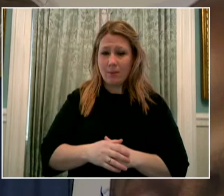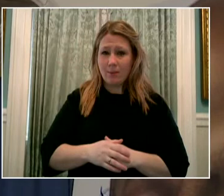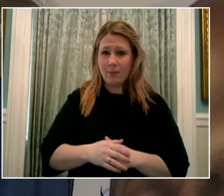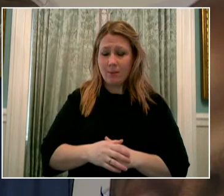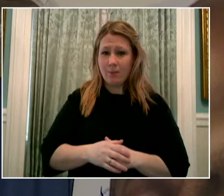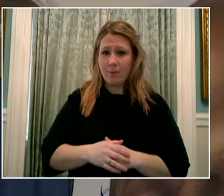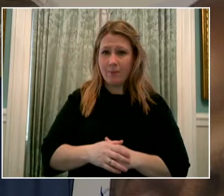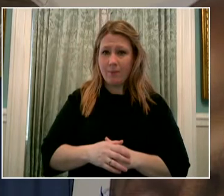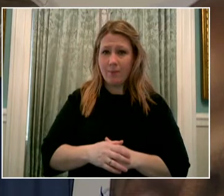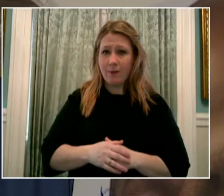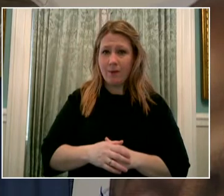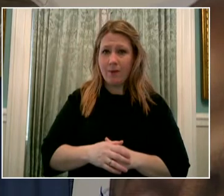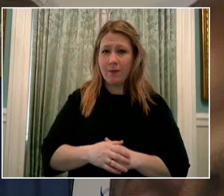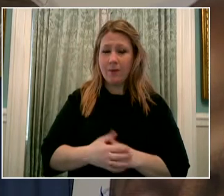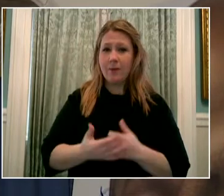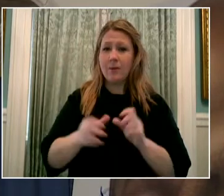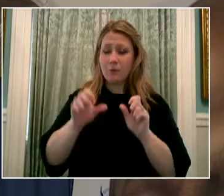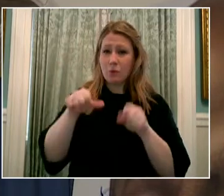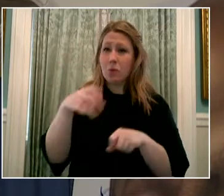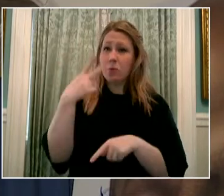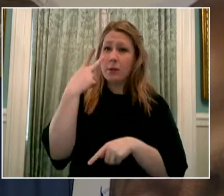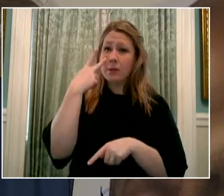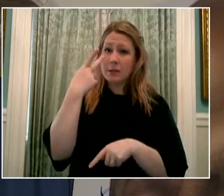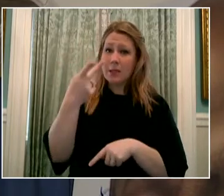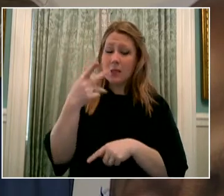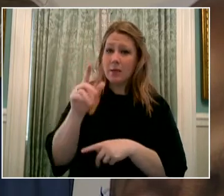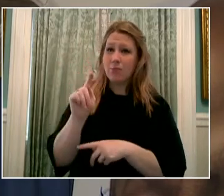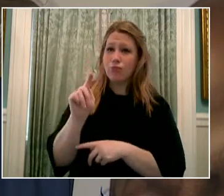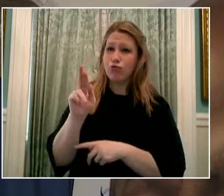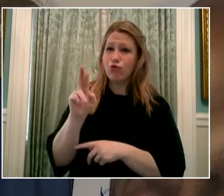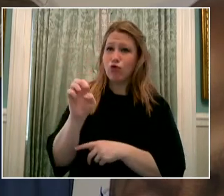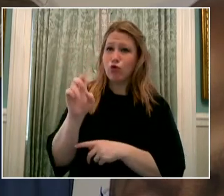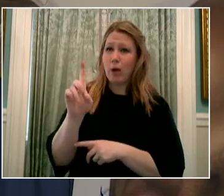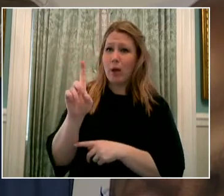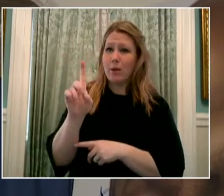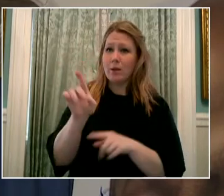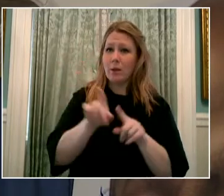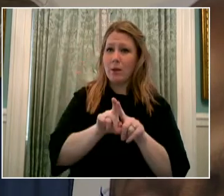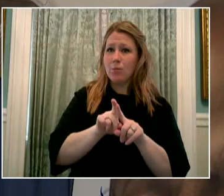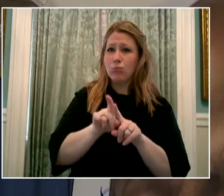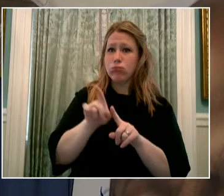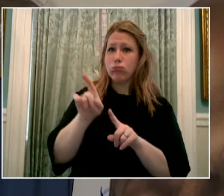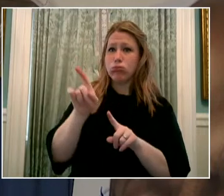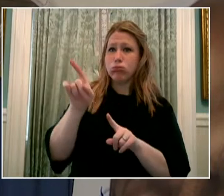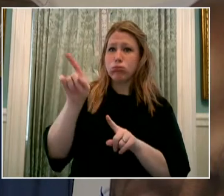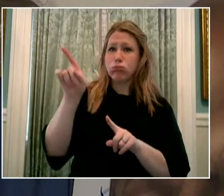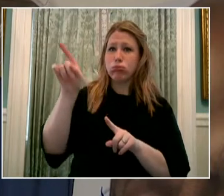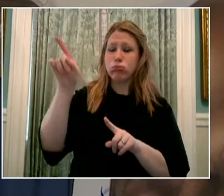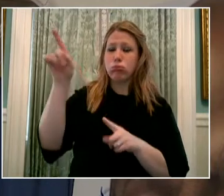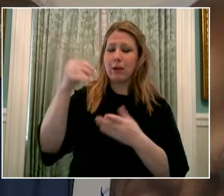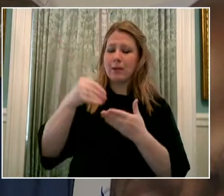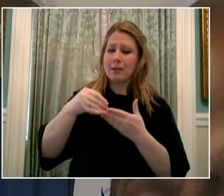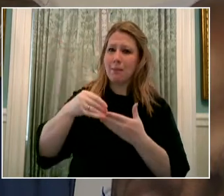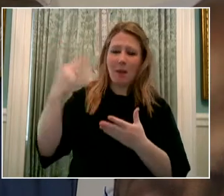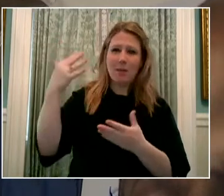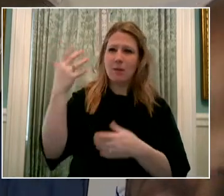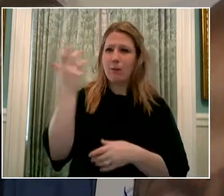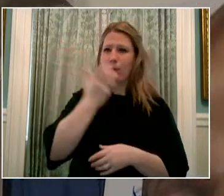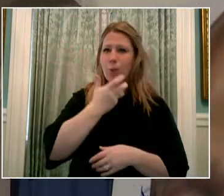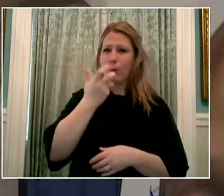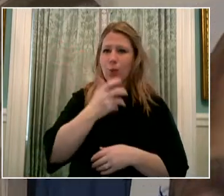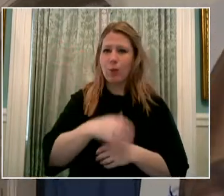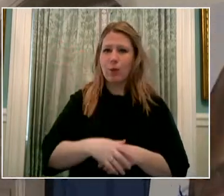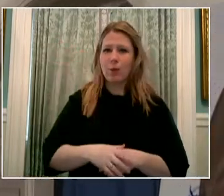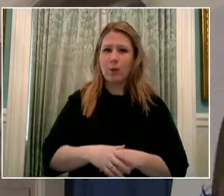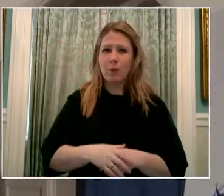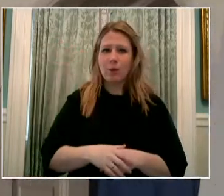see how this trend, the line, and the expenses track very much the trend line. The calculation is